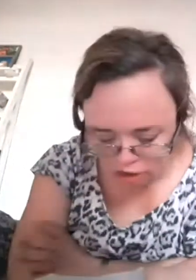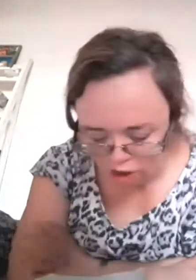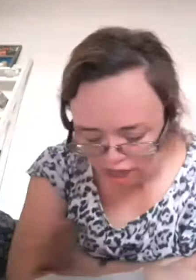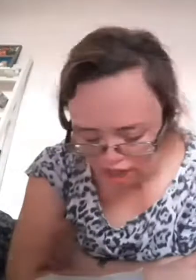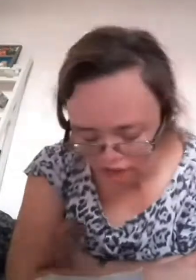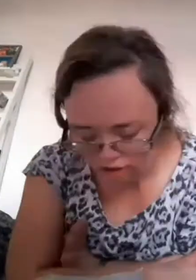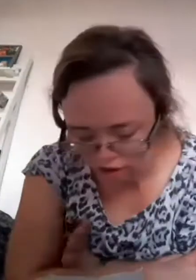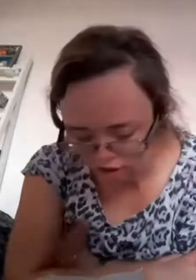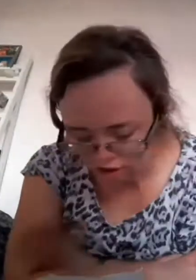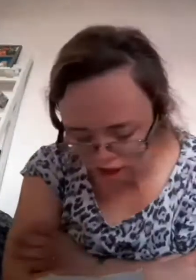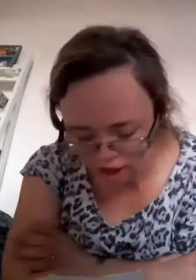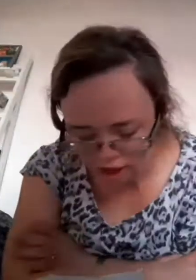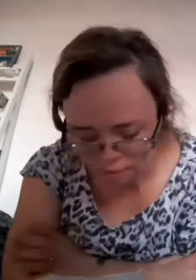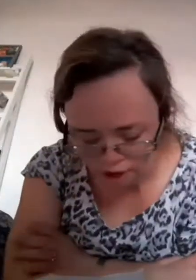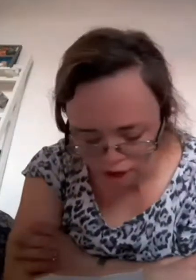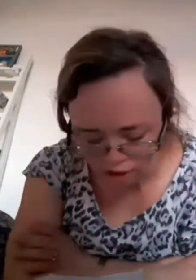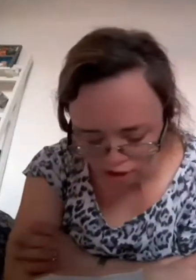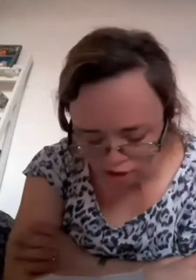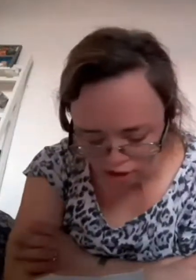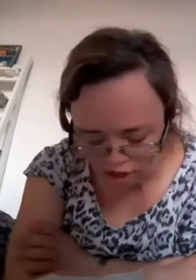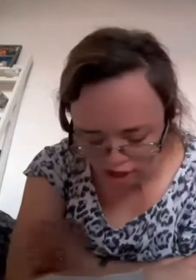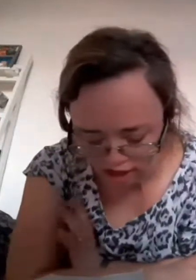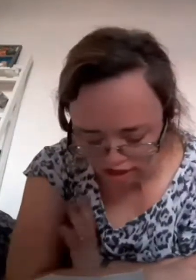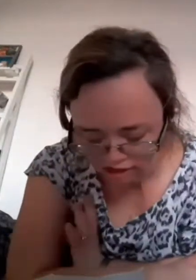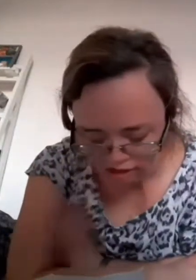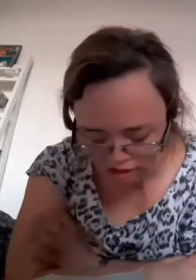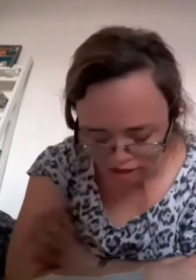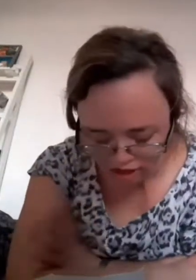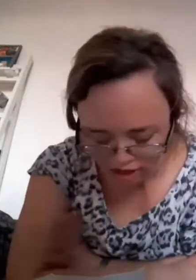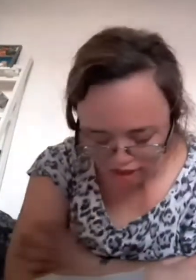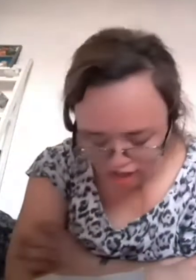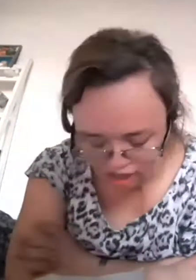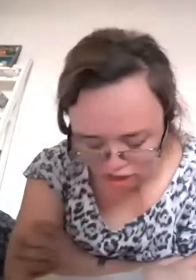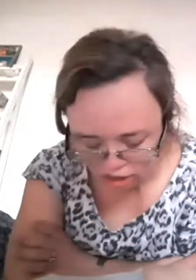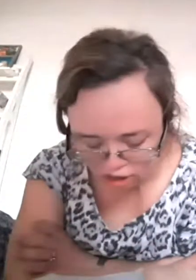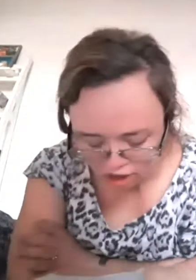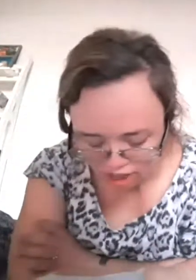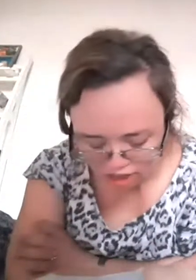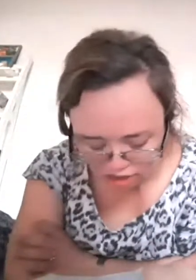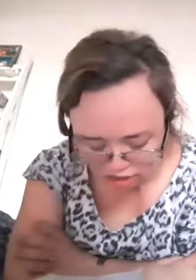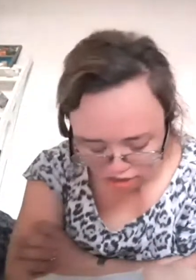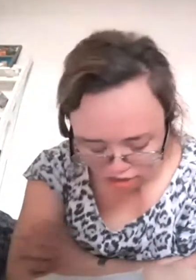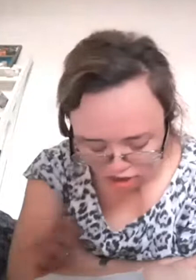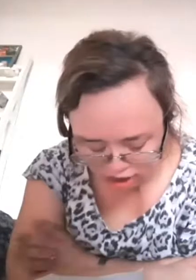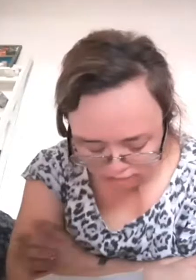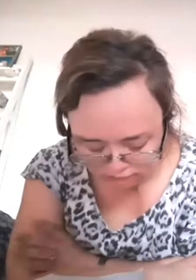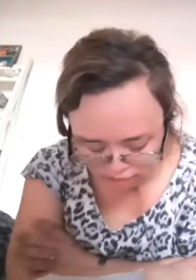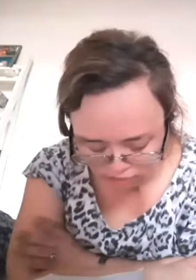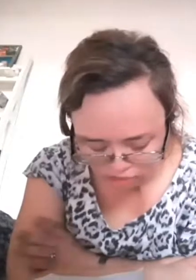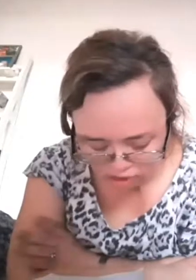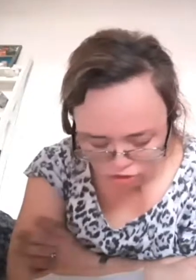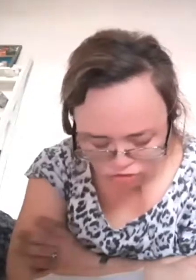in the sky. Birds are singing in the sky.